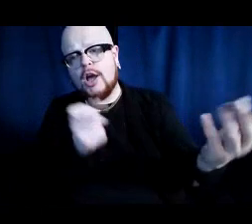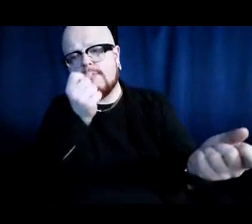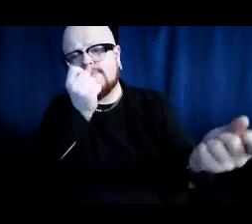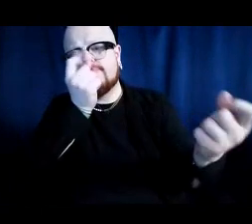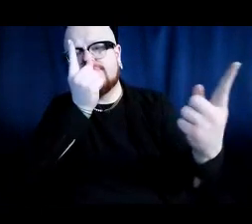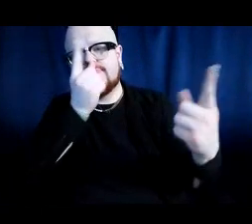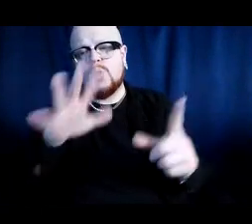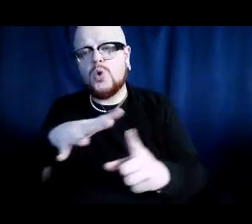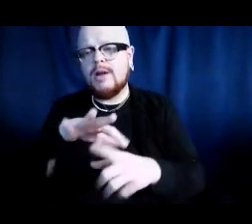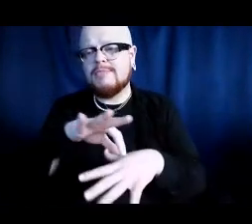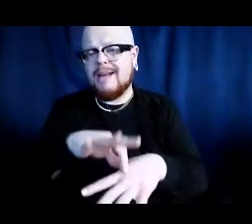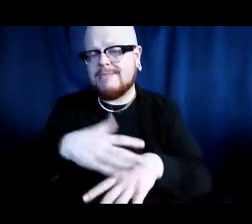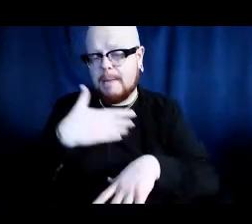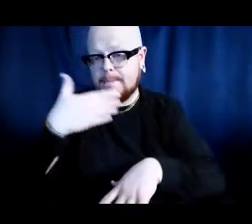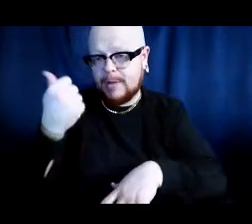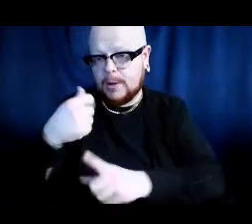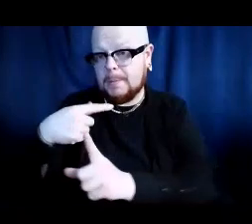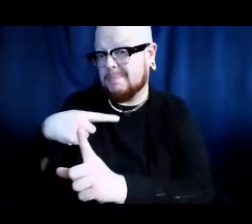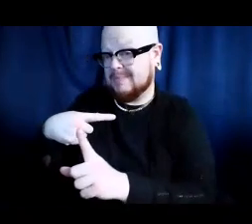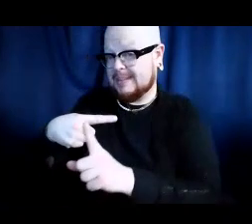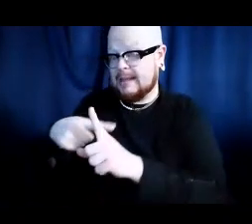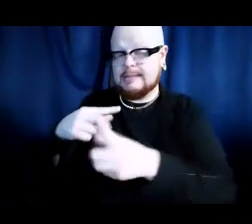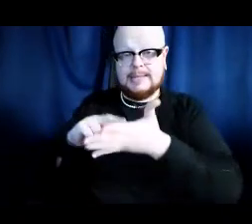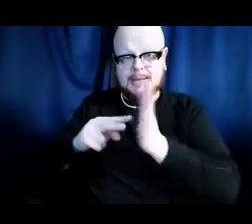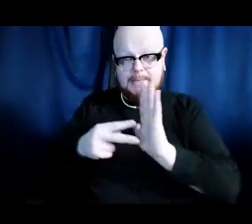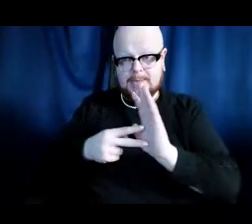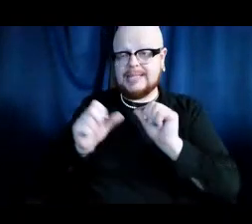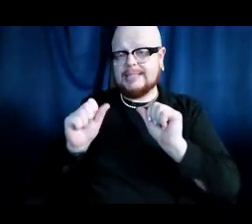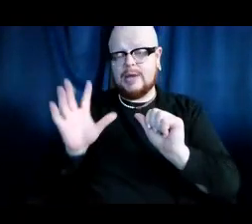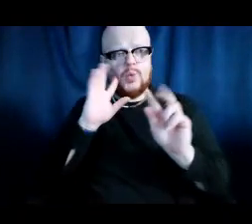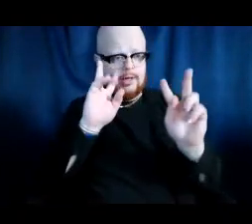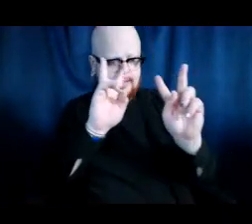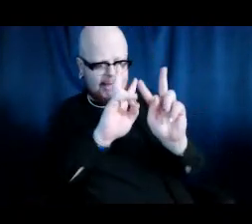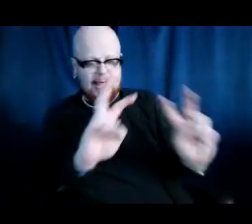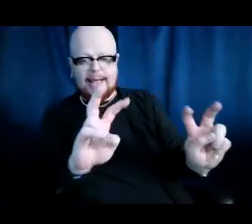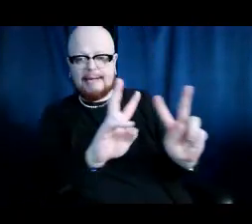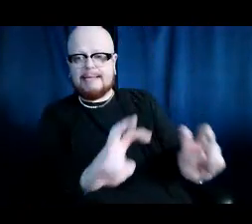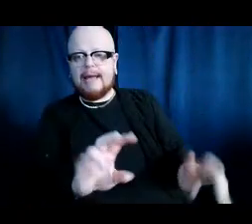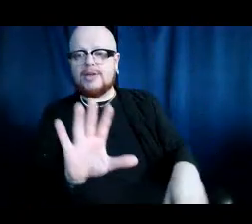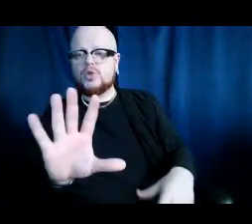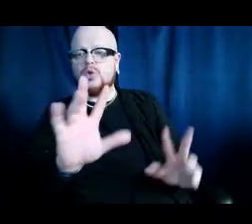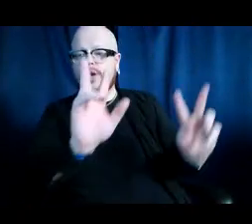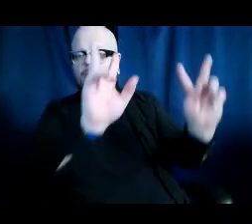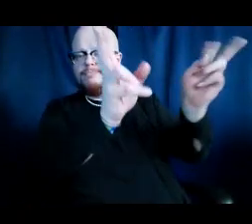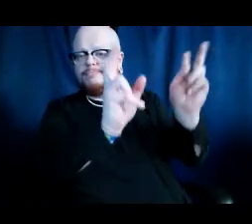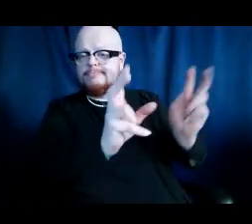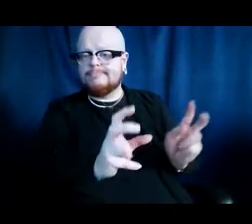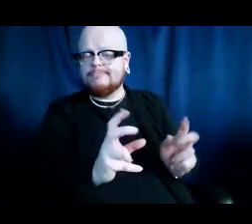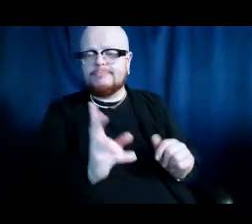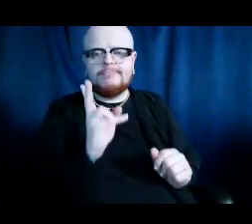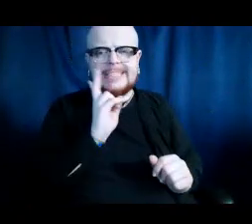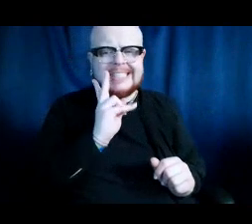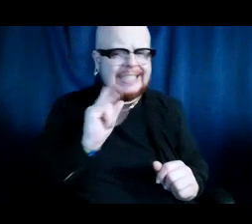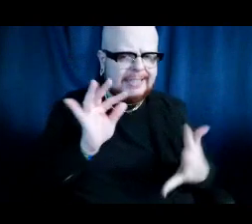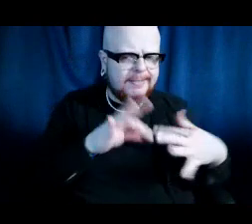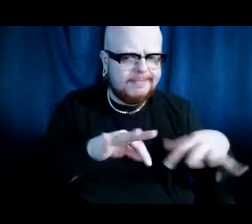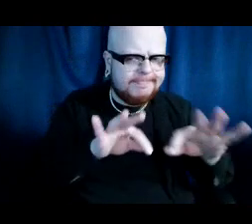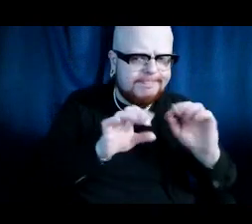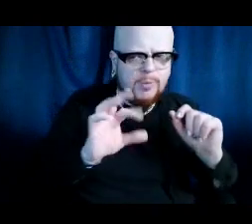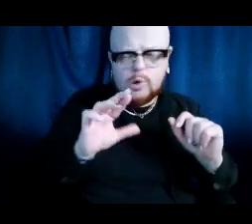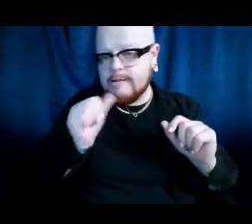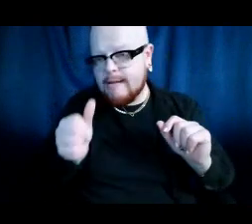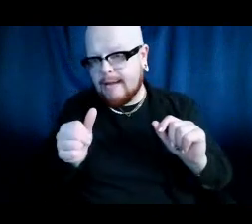analyze headings and subheadings to determine a page's relevance. Properly formatted headings contribute to